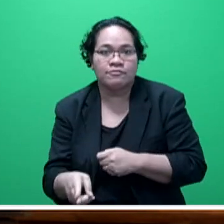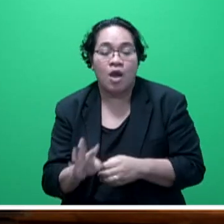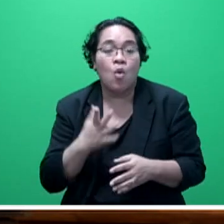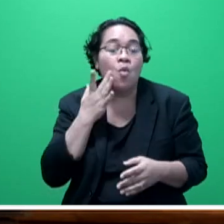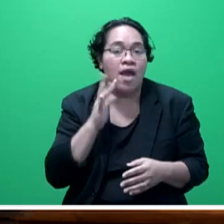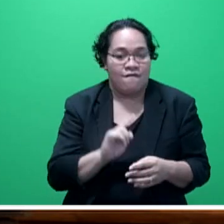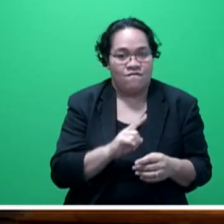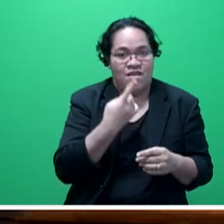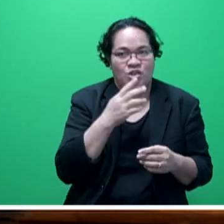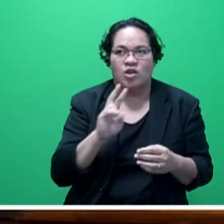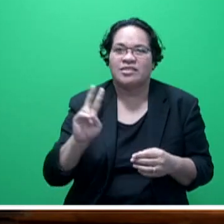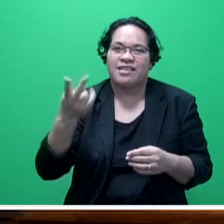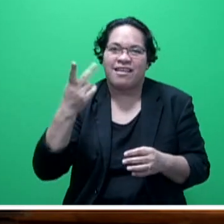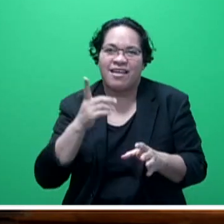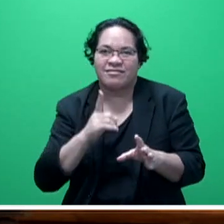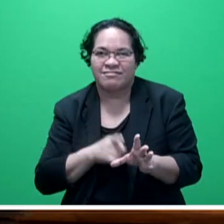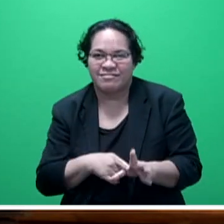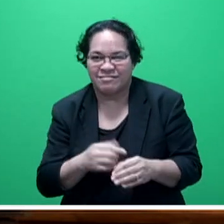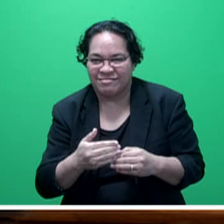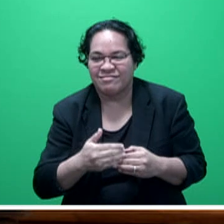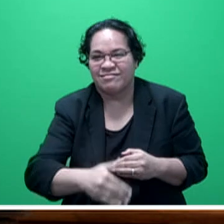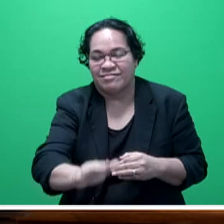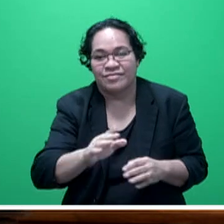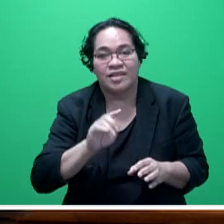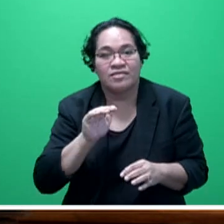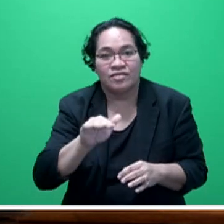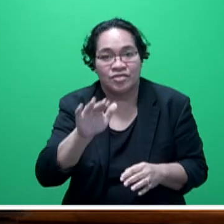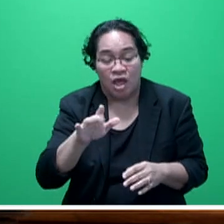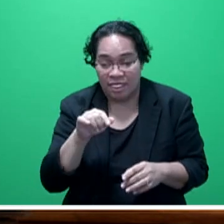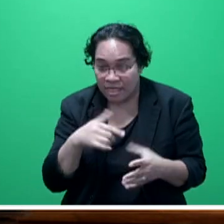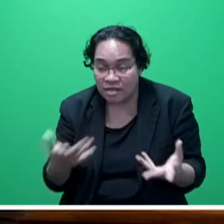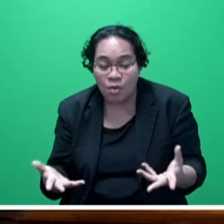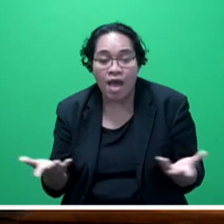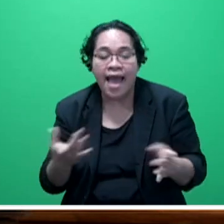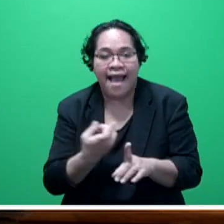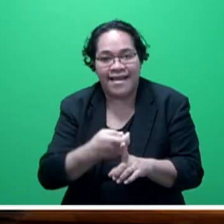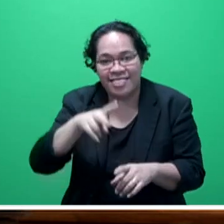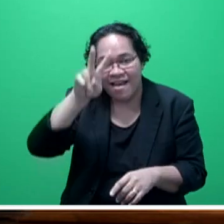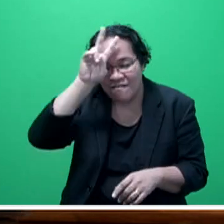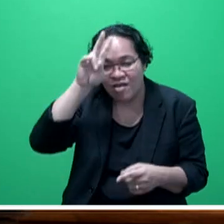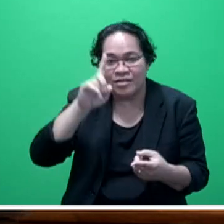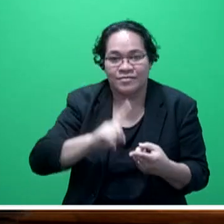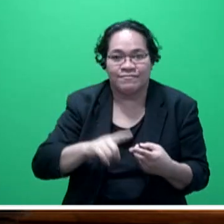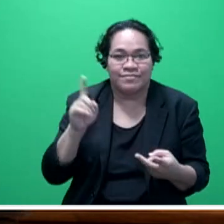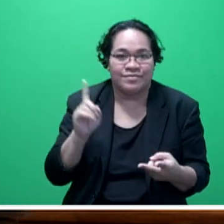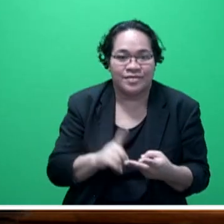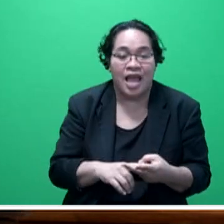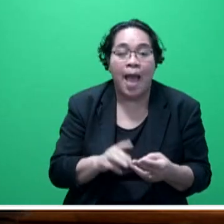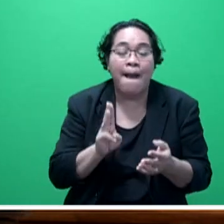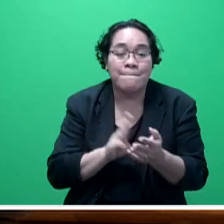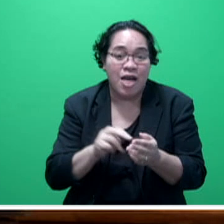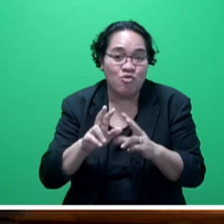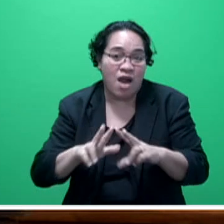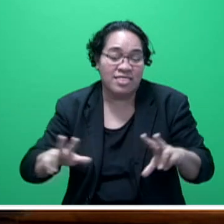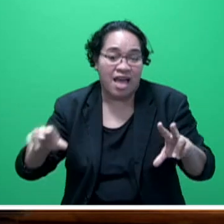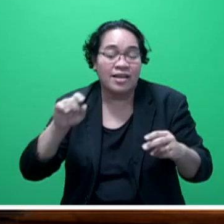quarter of the next financial year. These are the Kavala Government Station in Kandavu, the Wainikoro Government Station in Maduata, and